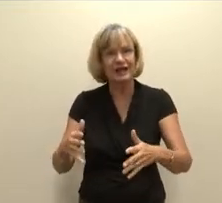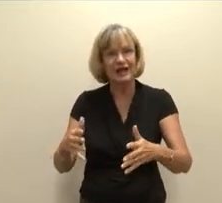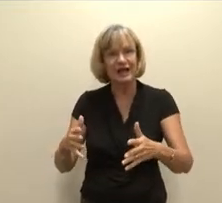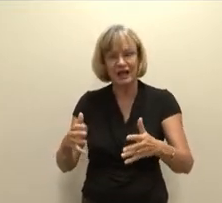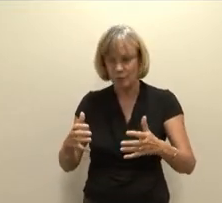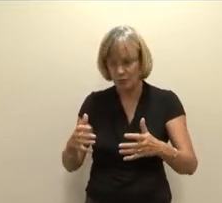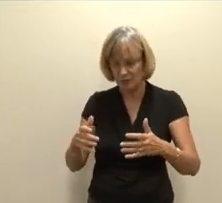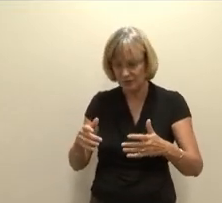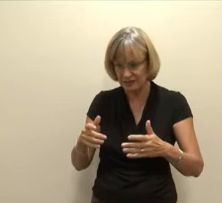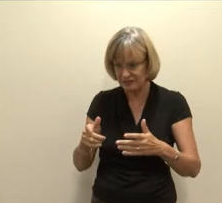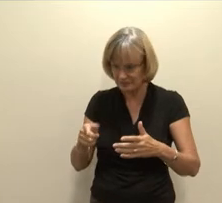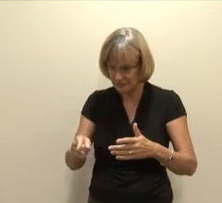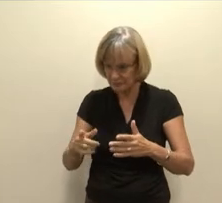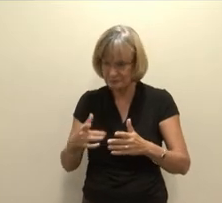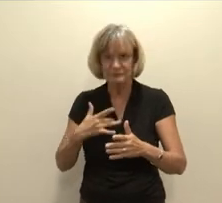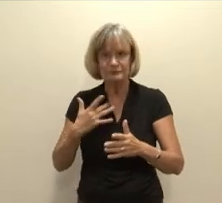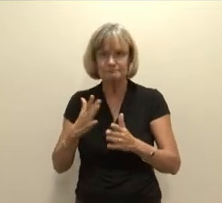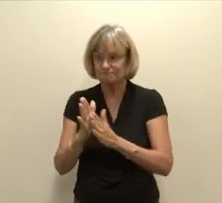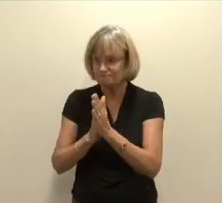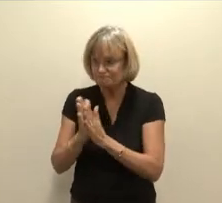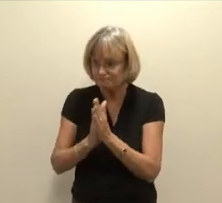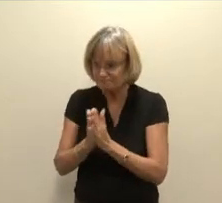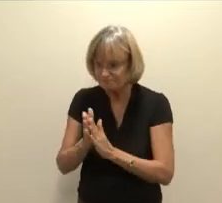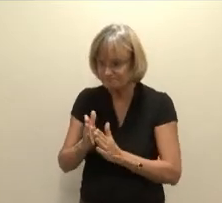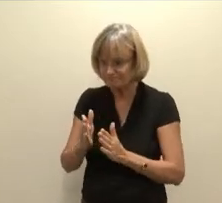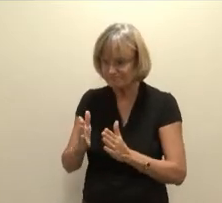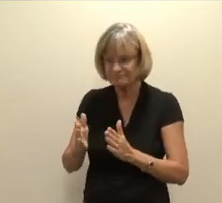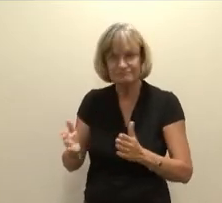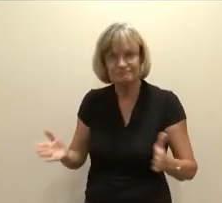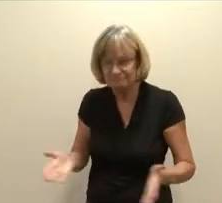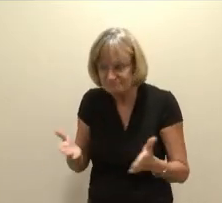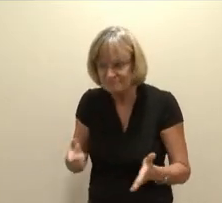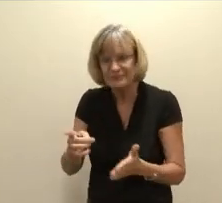of learning." She became a teacher,